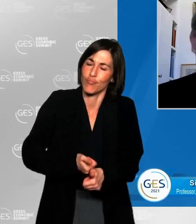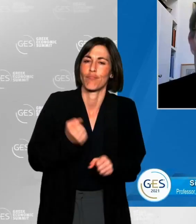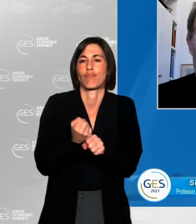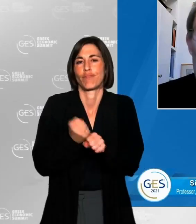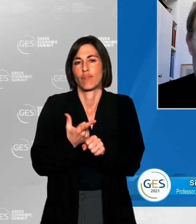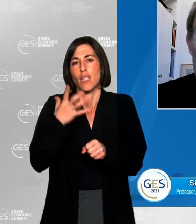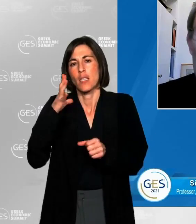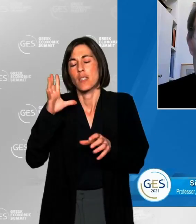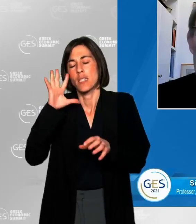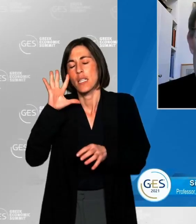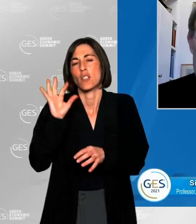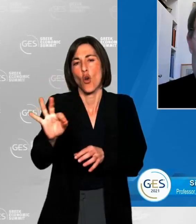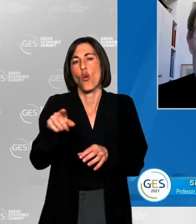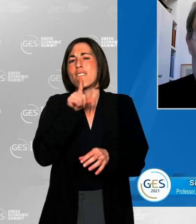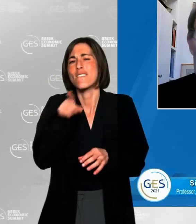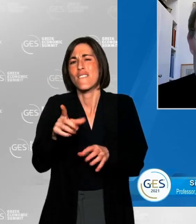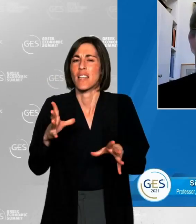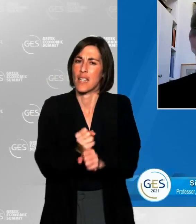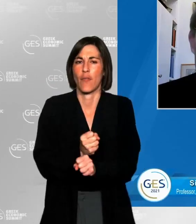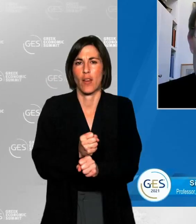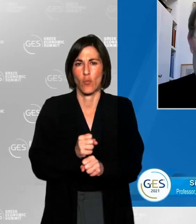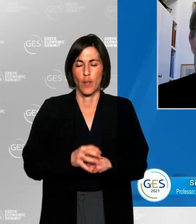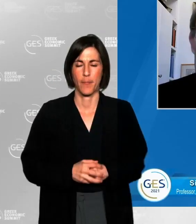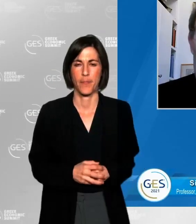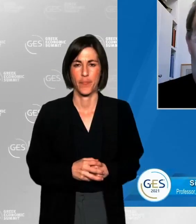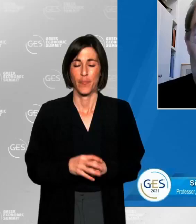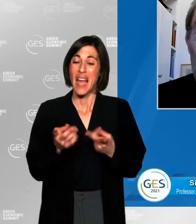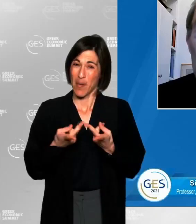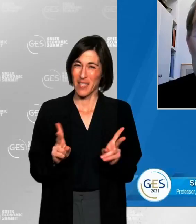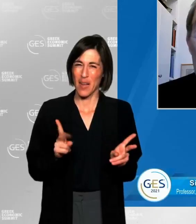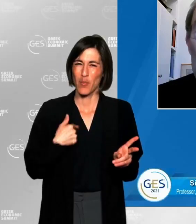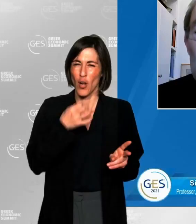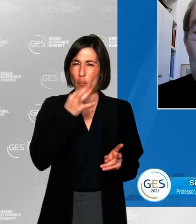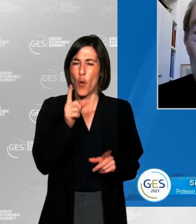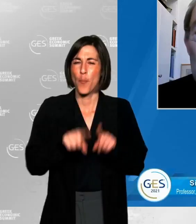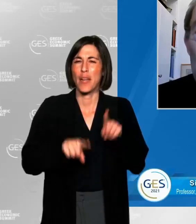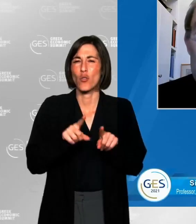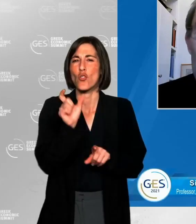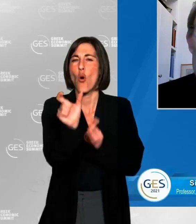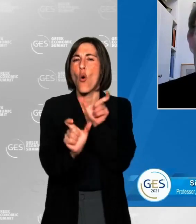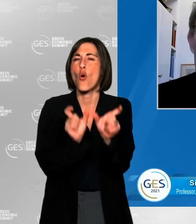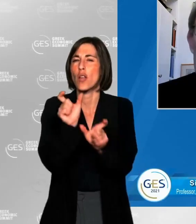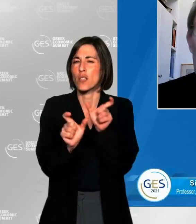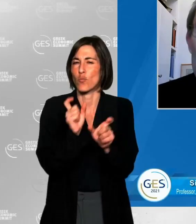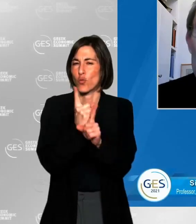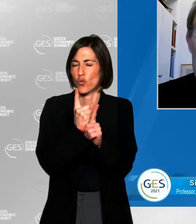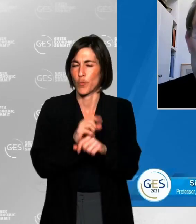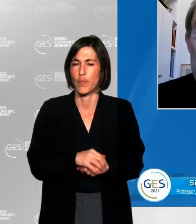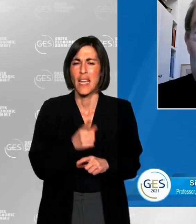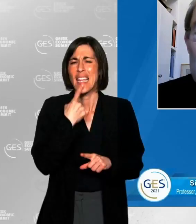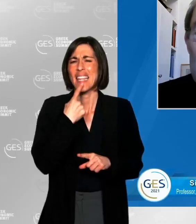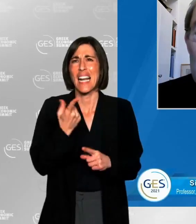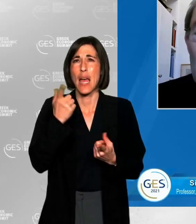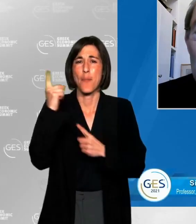first one or two small definitions. What do we mean by sustainable? Sustainable in the sense that growth will be ongoing, and it's inclusive in the sense